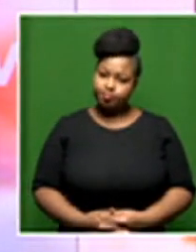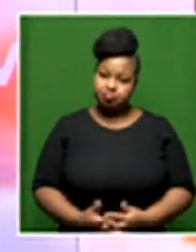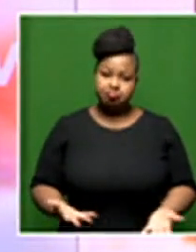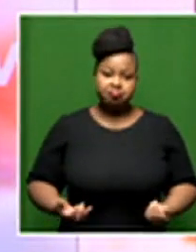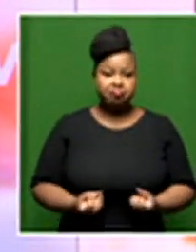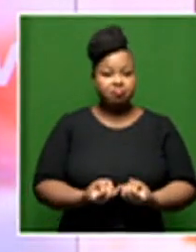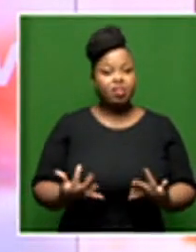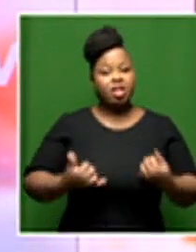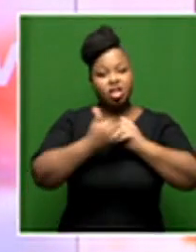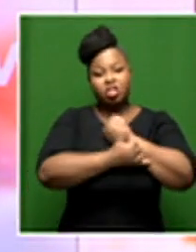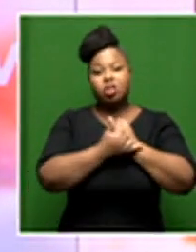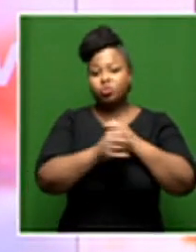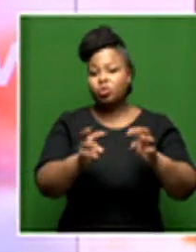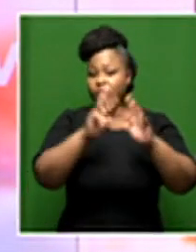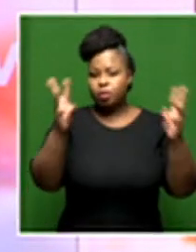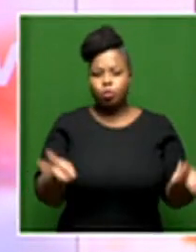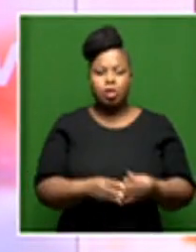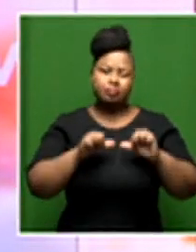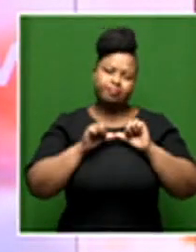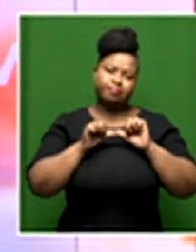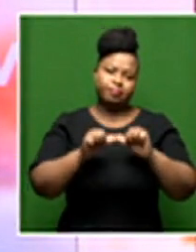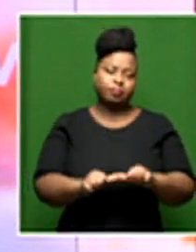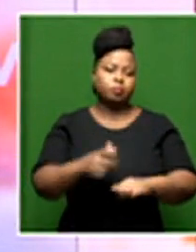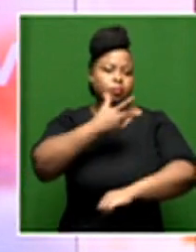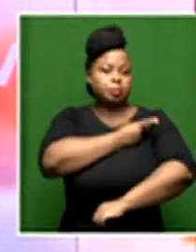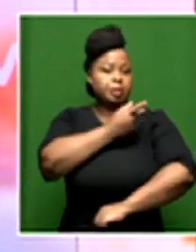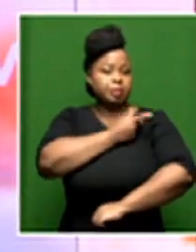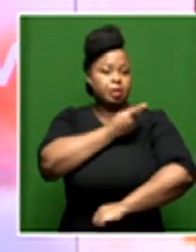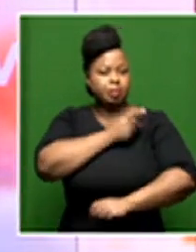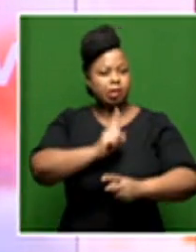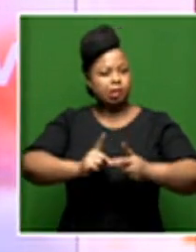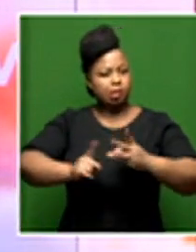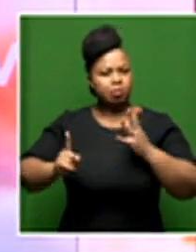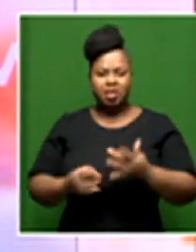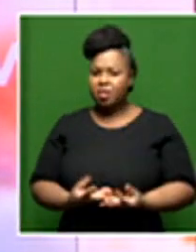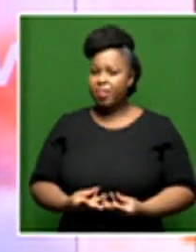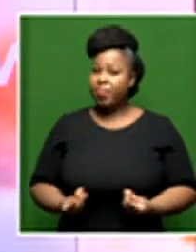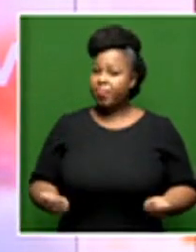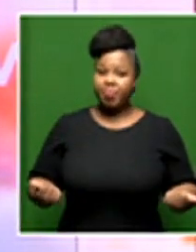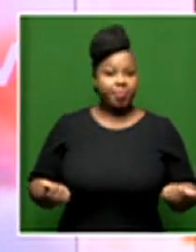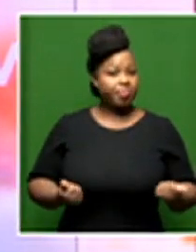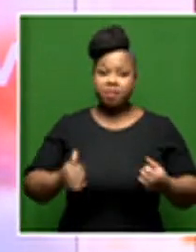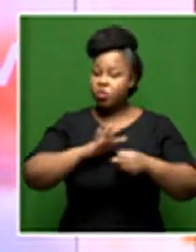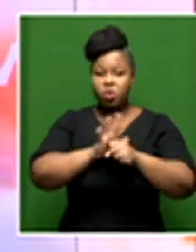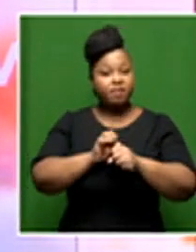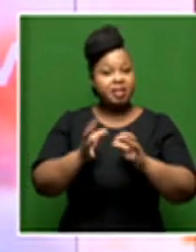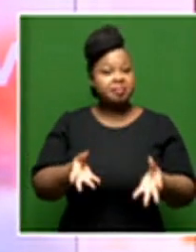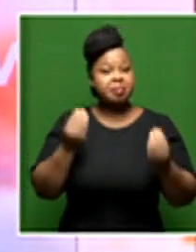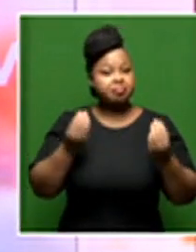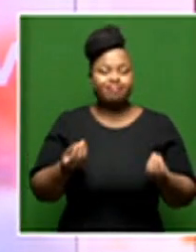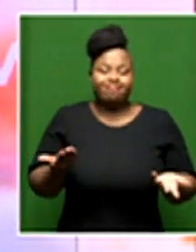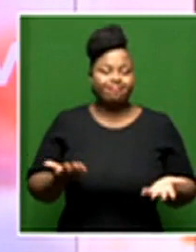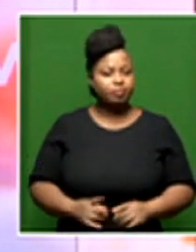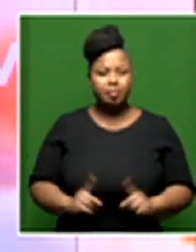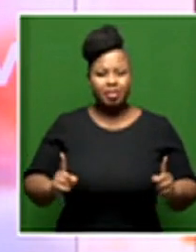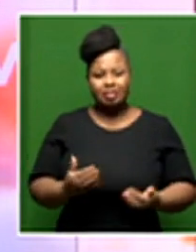As most countries across the world continue to roll out vaccination programs and still no cure for the virus, those